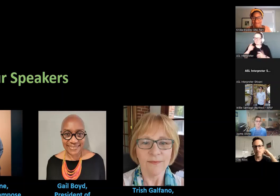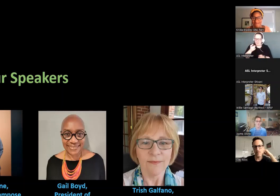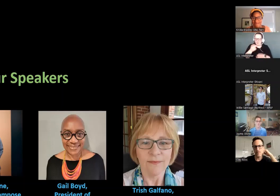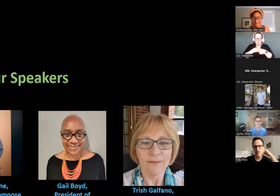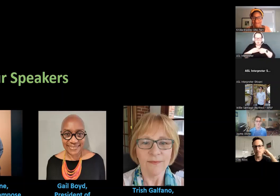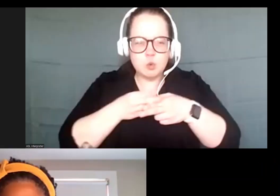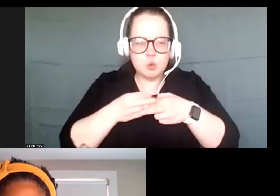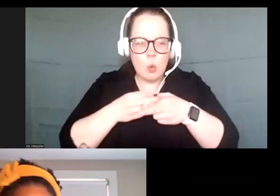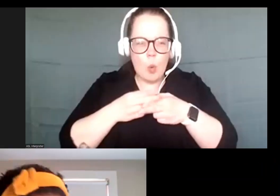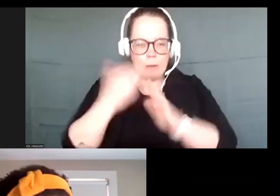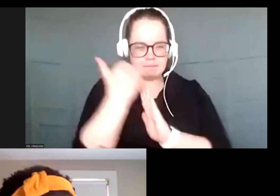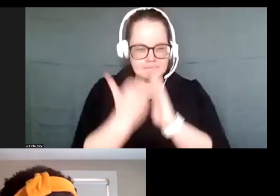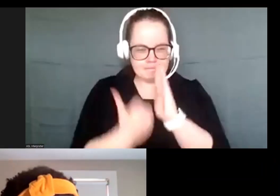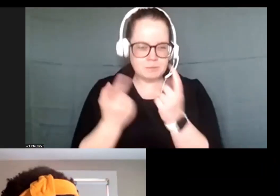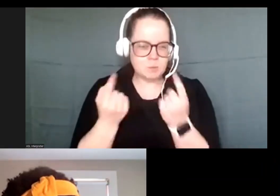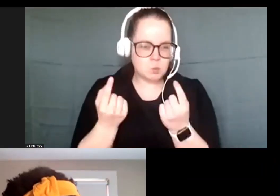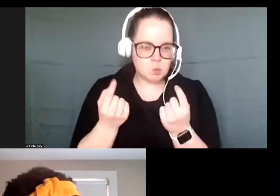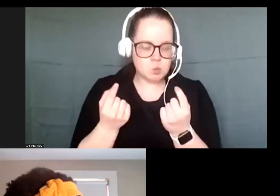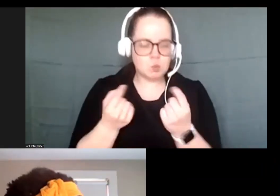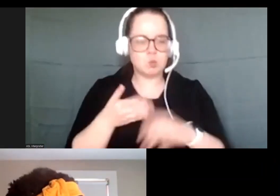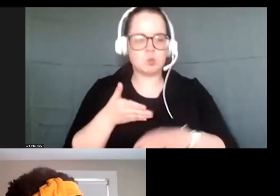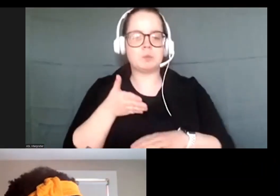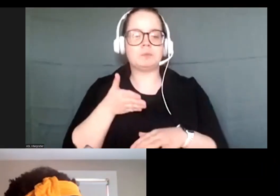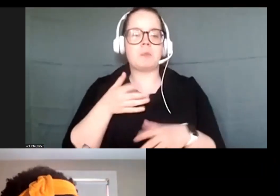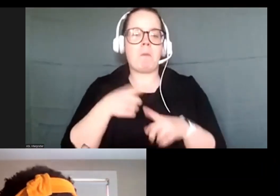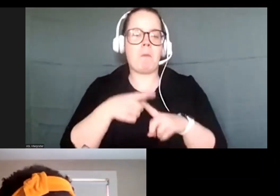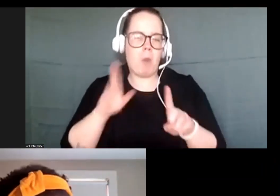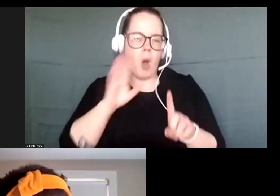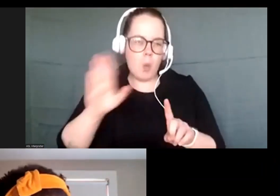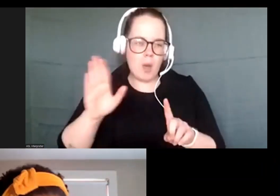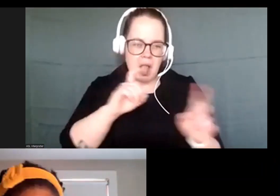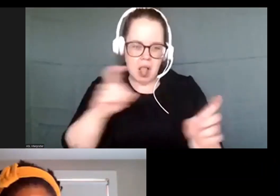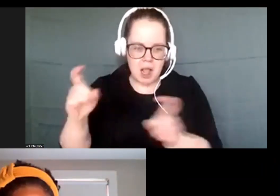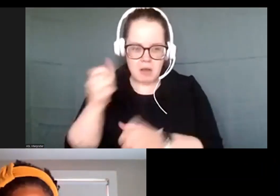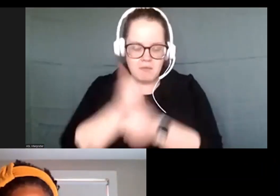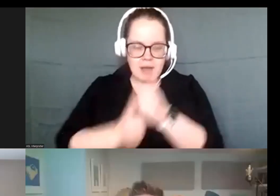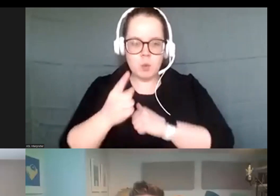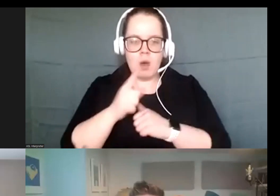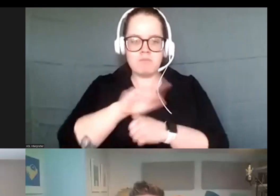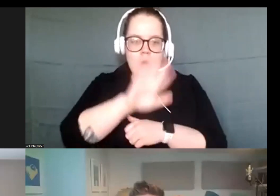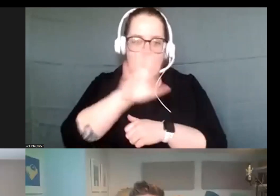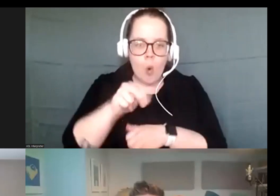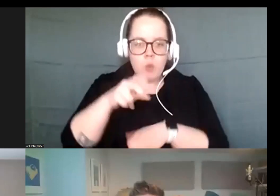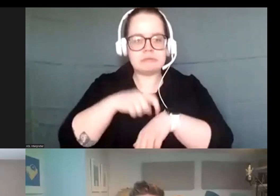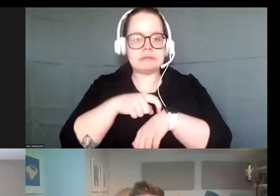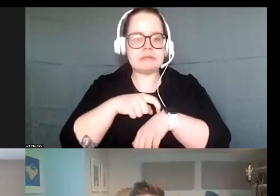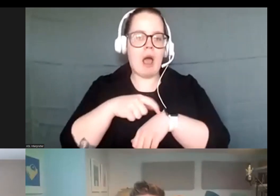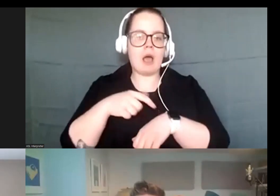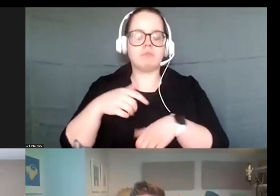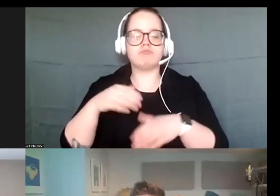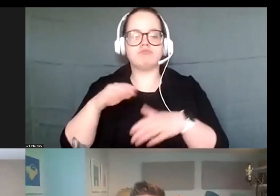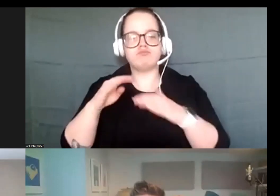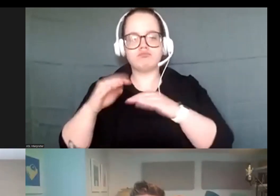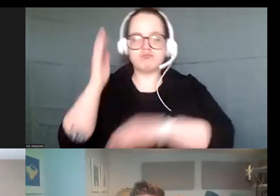we wanted to we're going to give everyone plenty of time to have the floor and to speak.